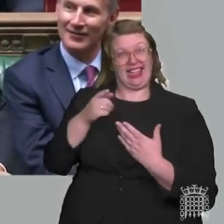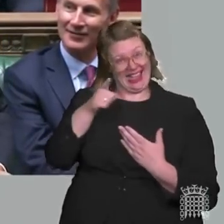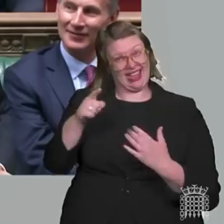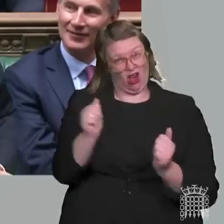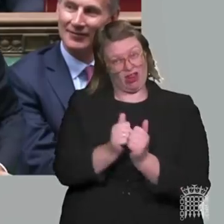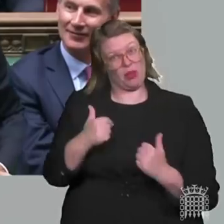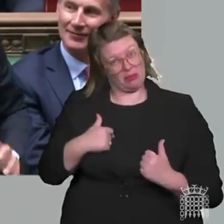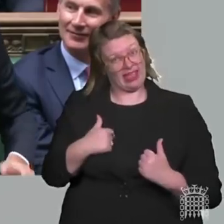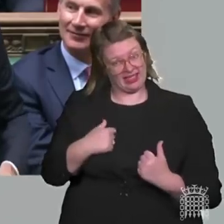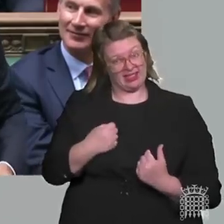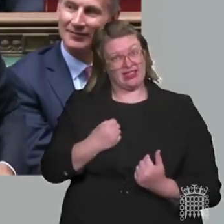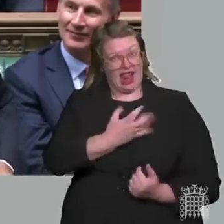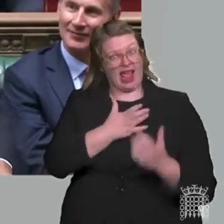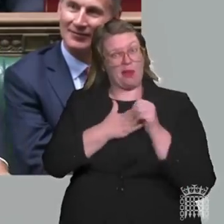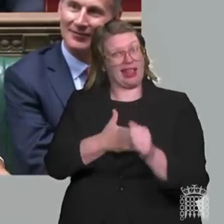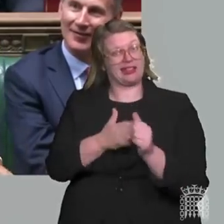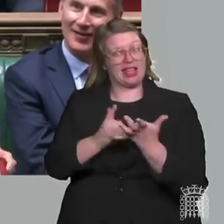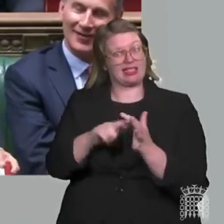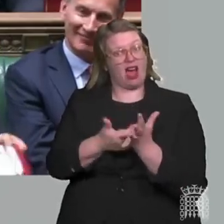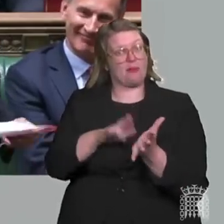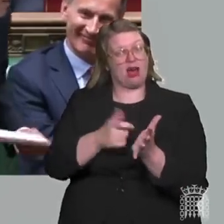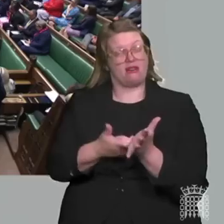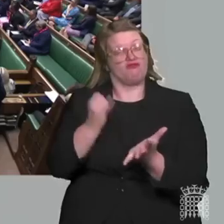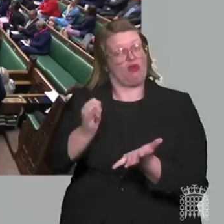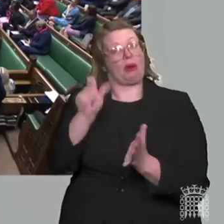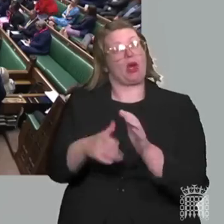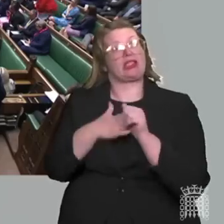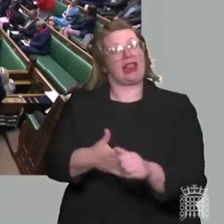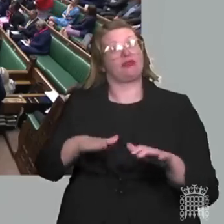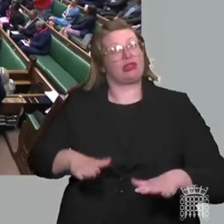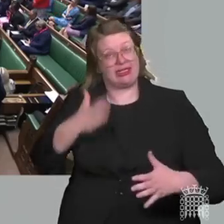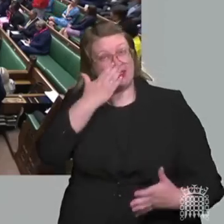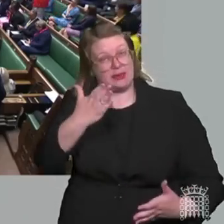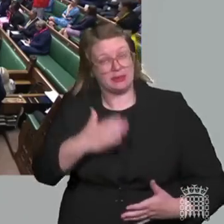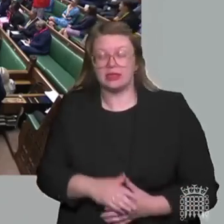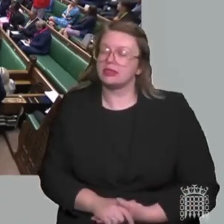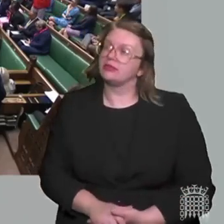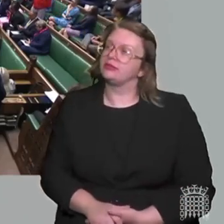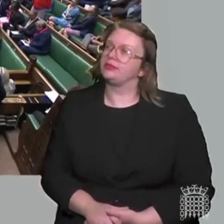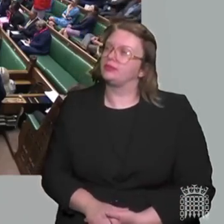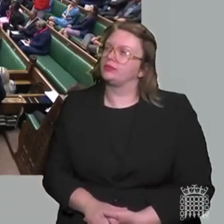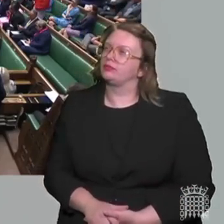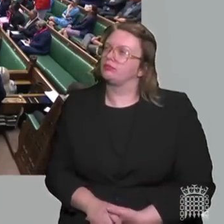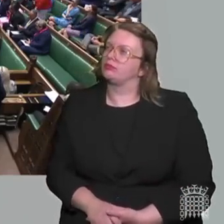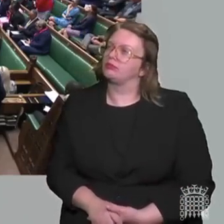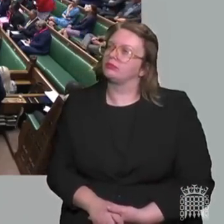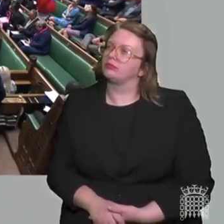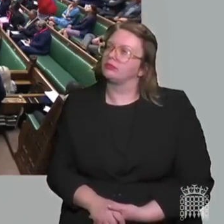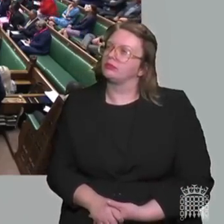me that the Leader of the Opposition is not the right person to lead our country. Theresa Villiers.